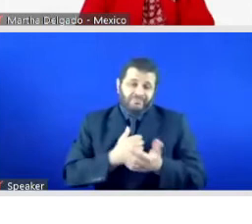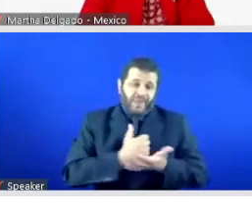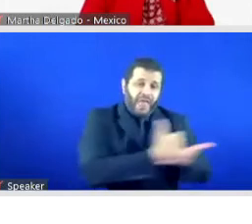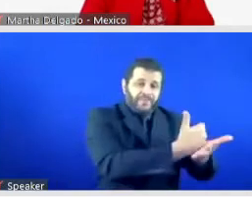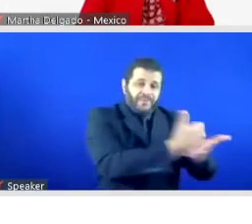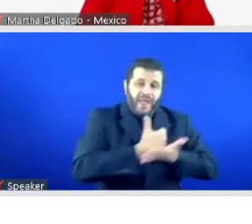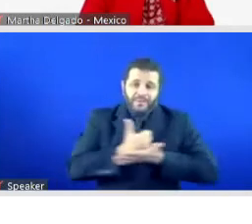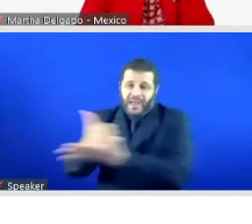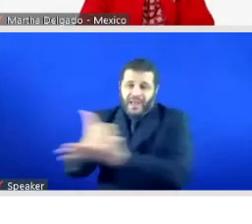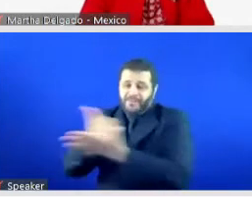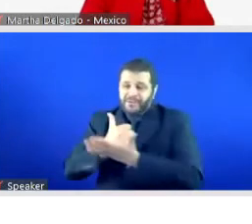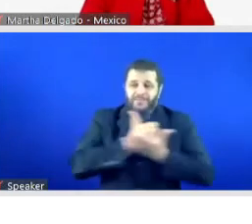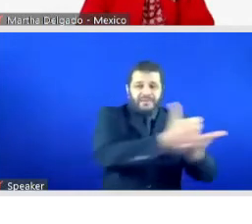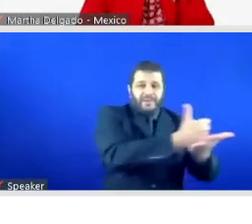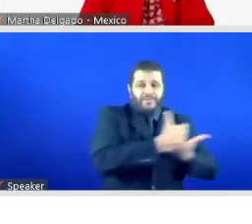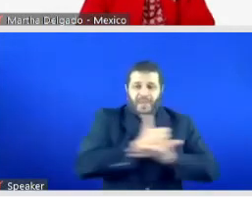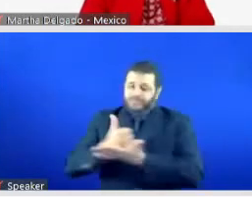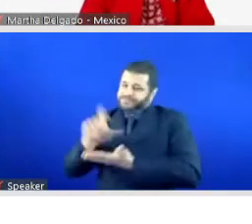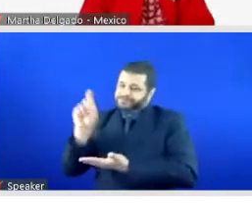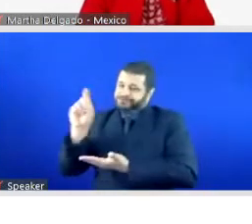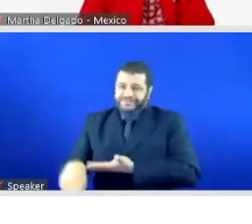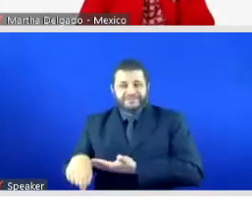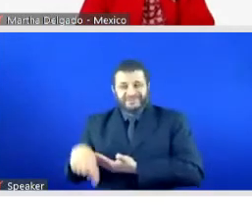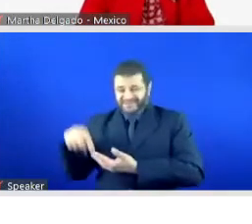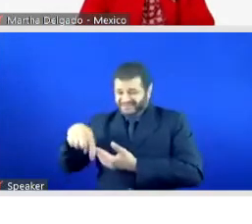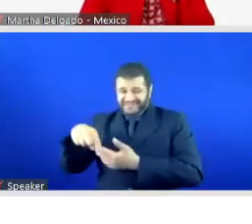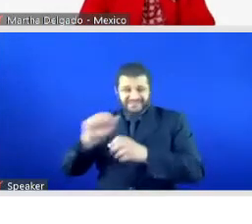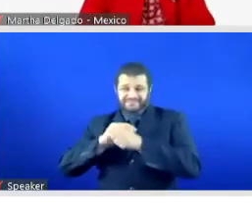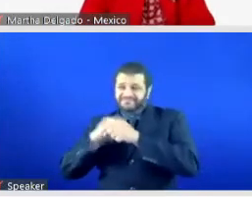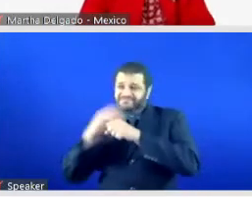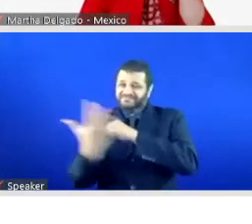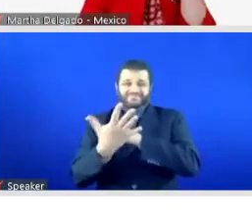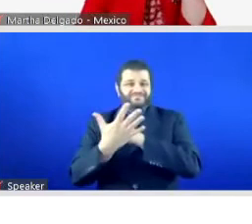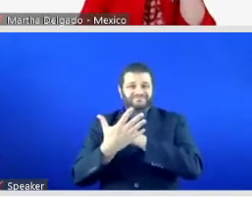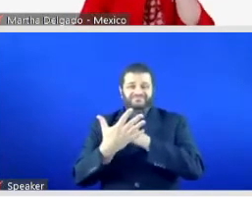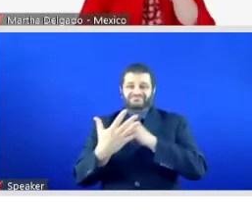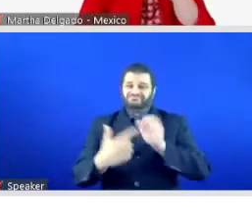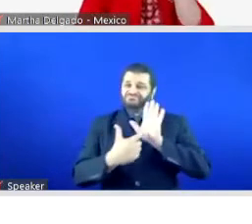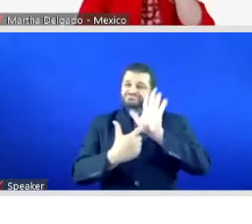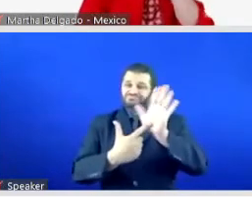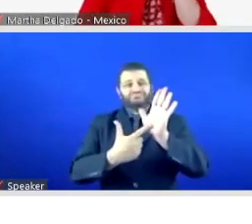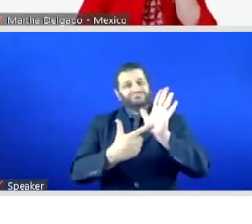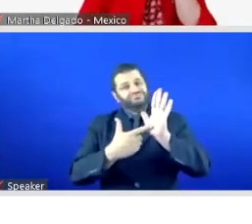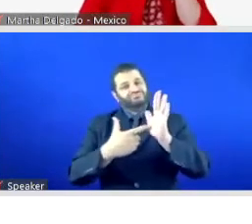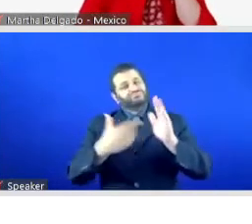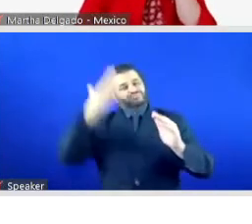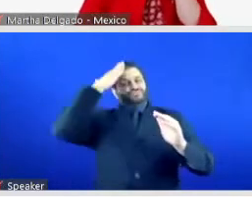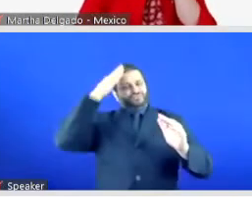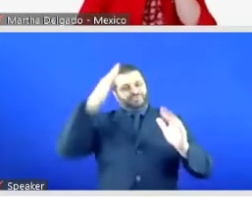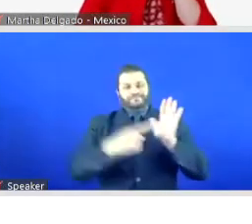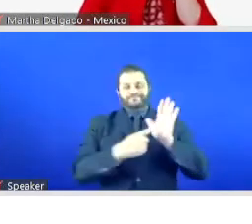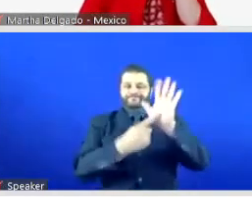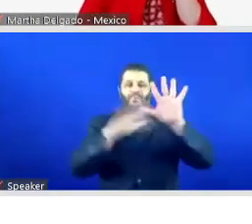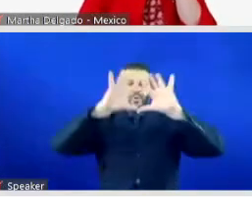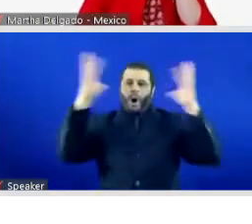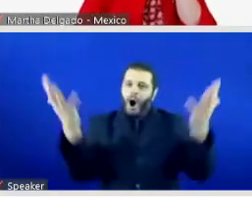the International Indigenous Women Forum, who have come up to really make sure that indigenous women at the remote areas have been able to